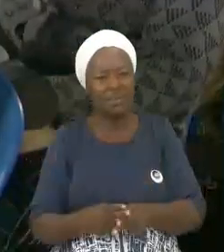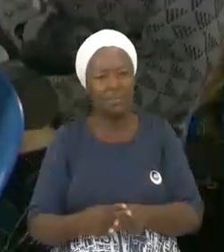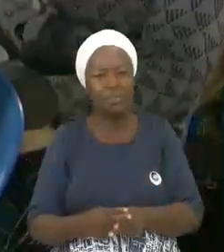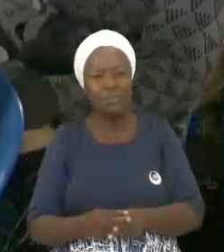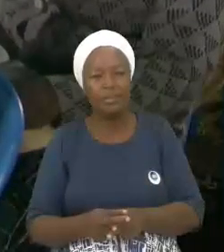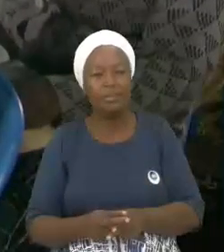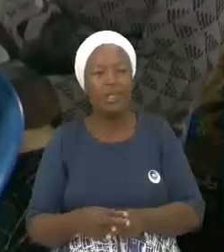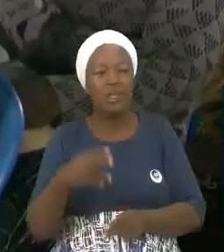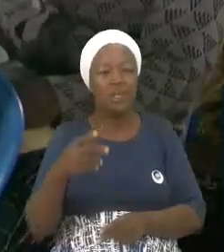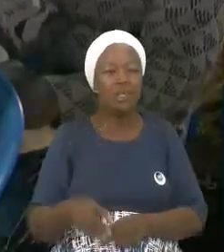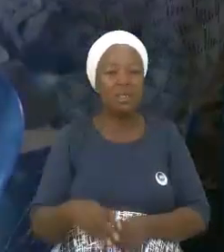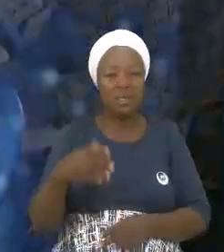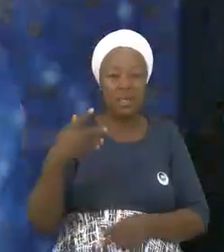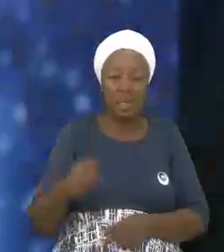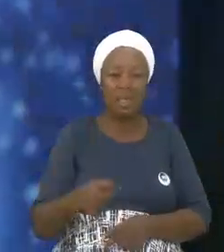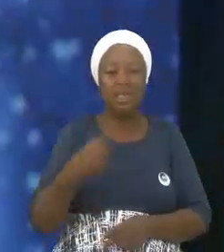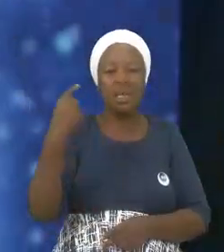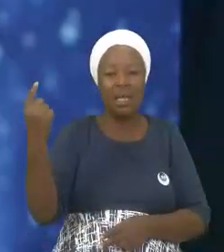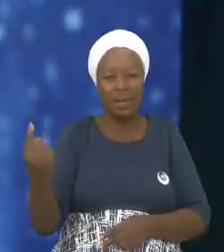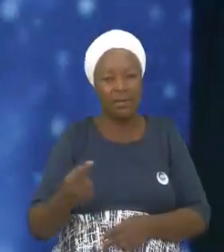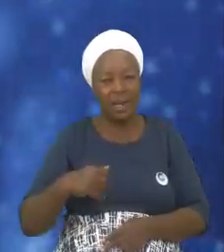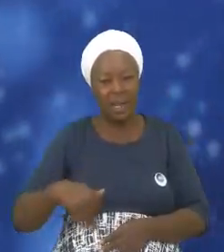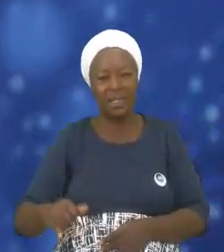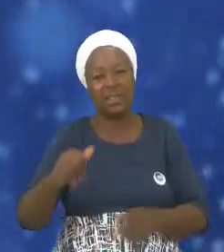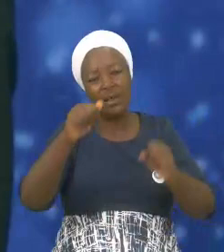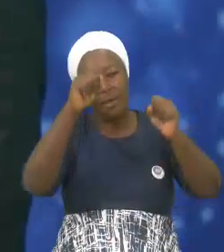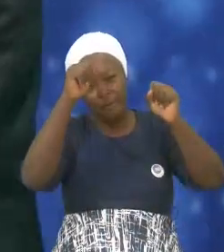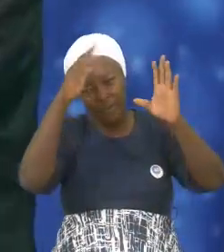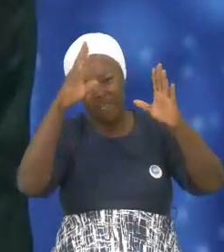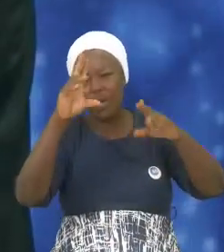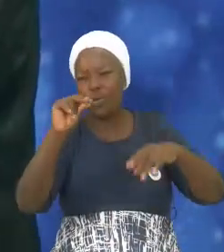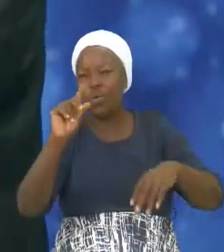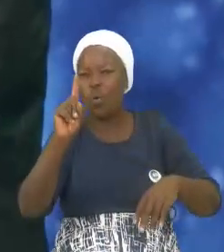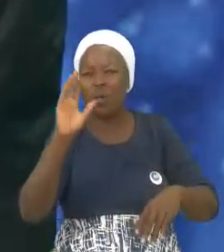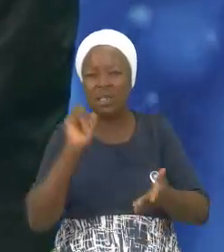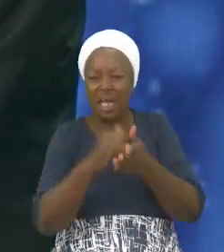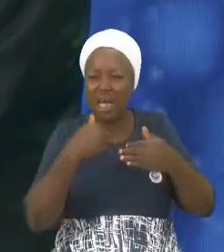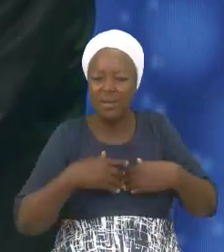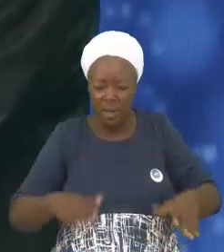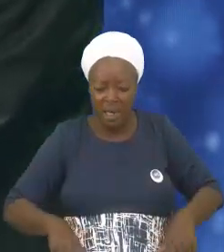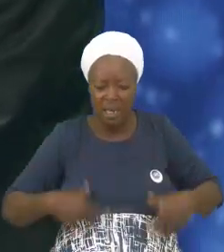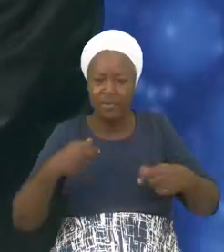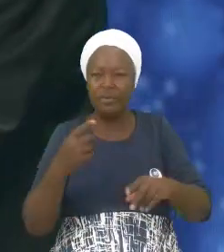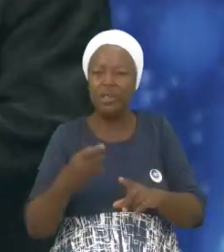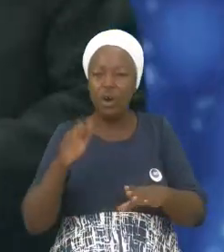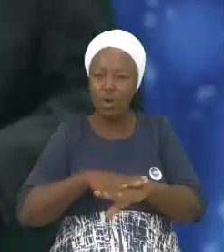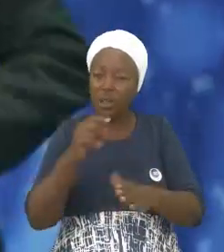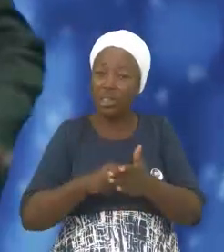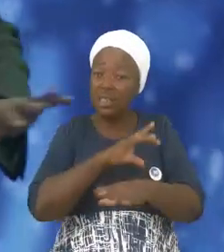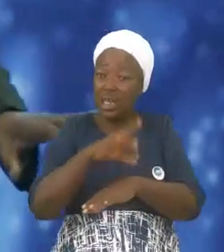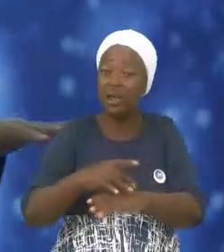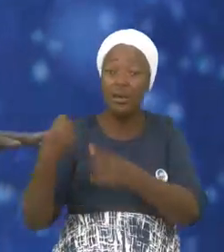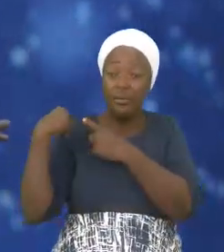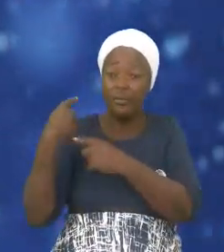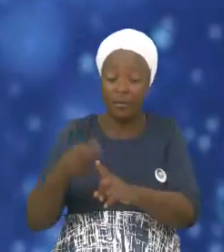the everlasting Father, there is no one that has lived on this earth from the time the world was